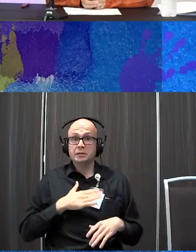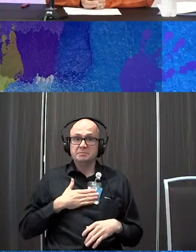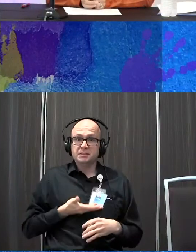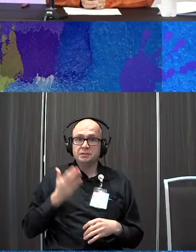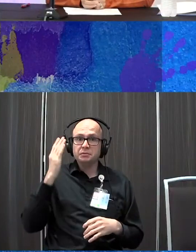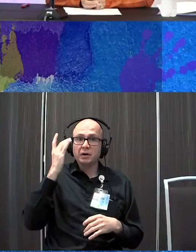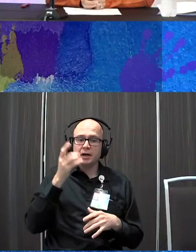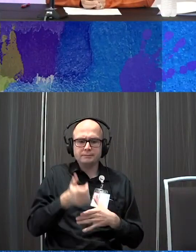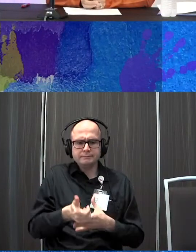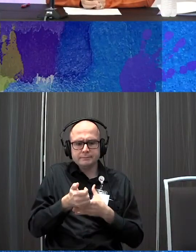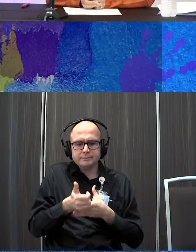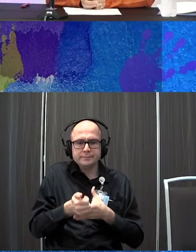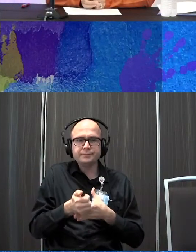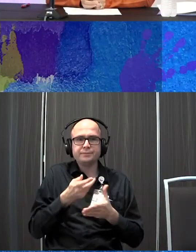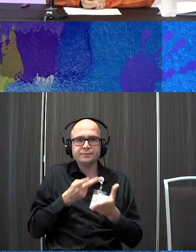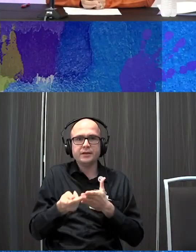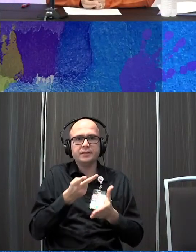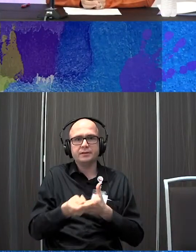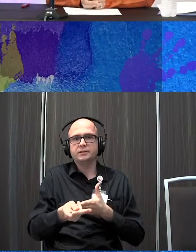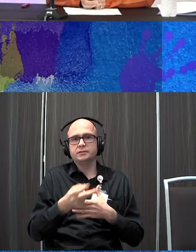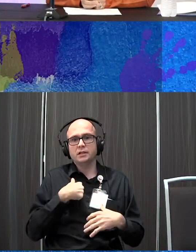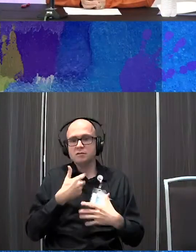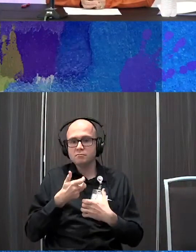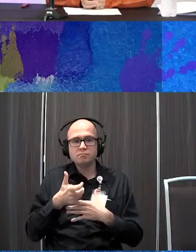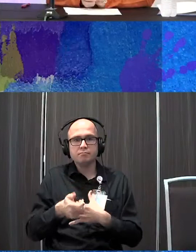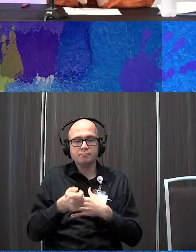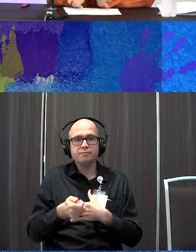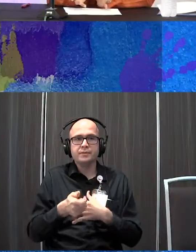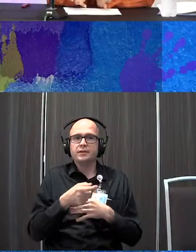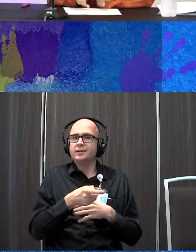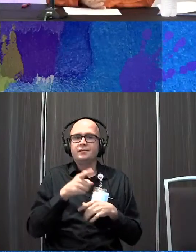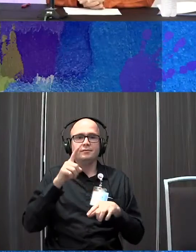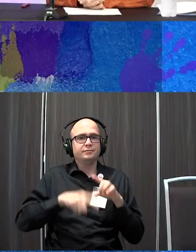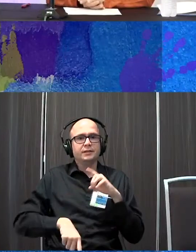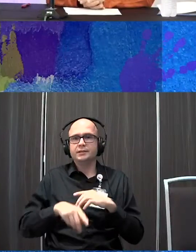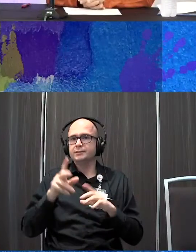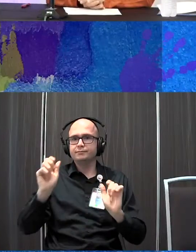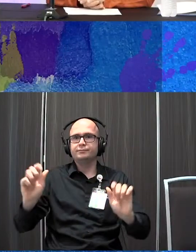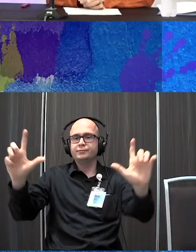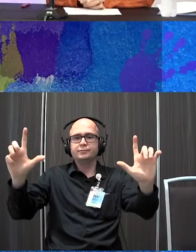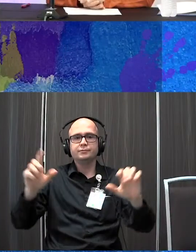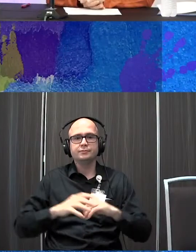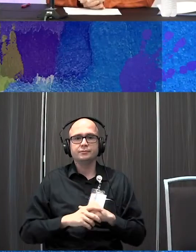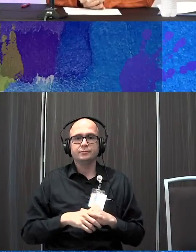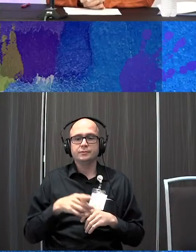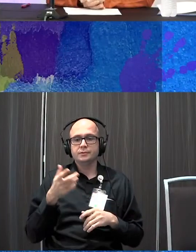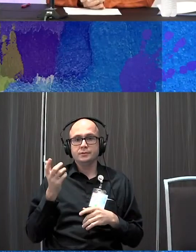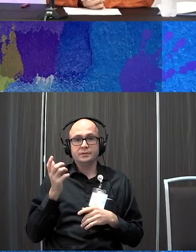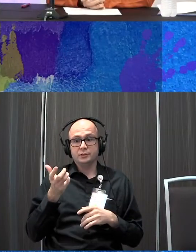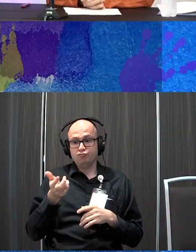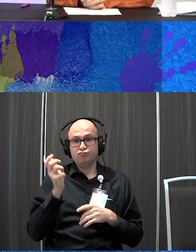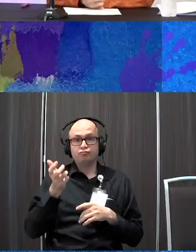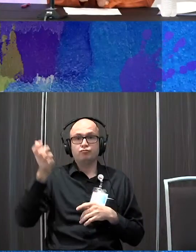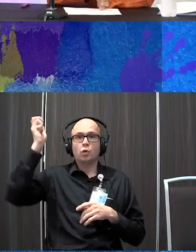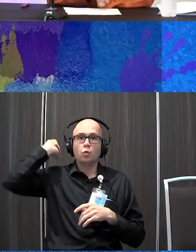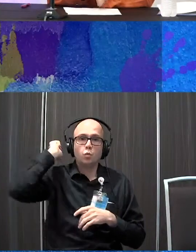to work the remote and it wasn't working the way that he wanted it to. So he couldn't get the program up. So he took his remote and chucked